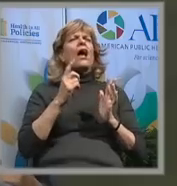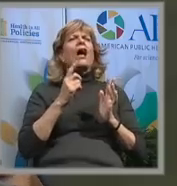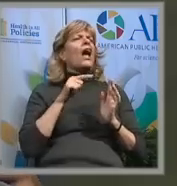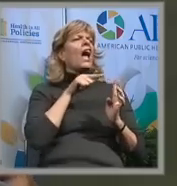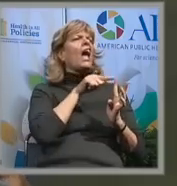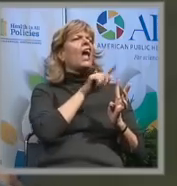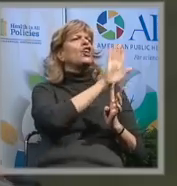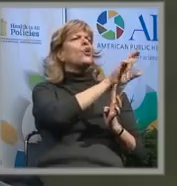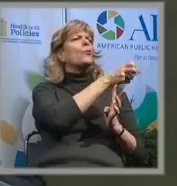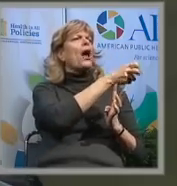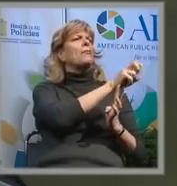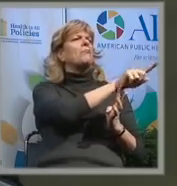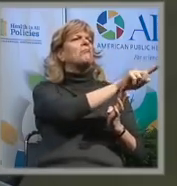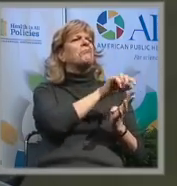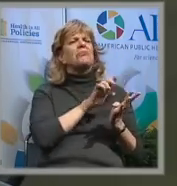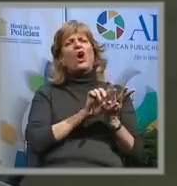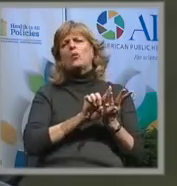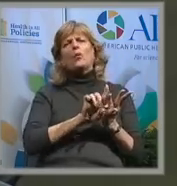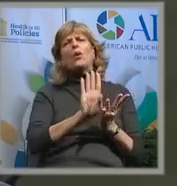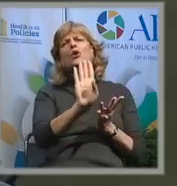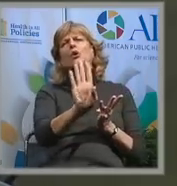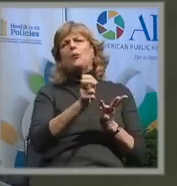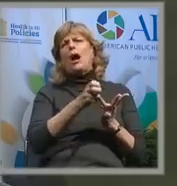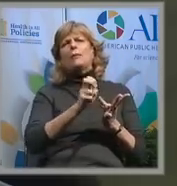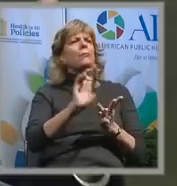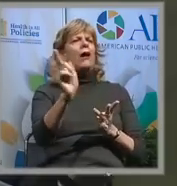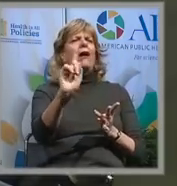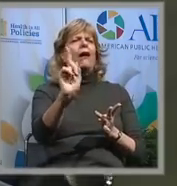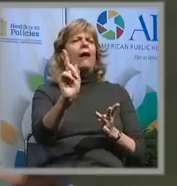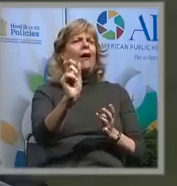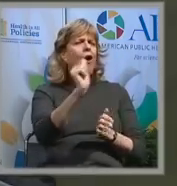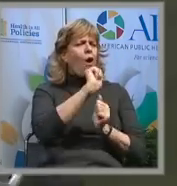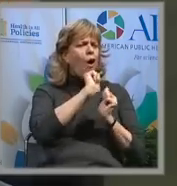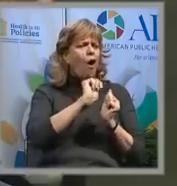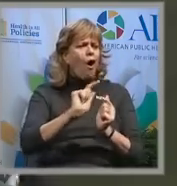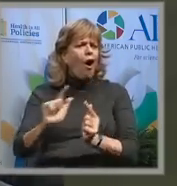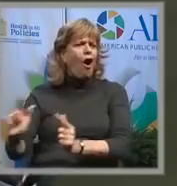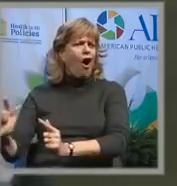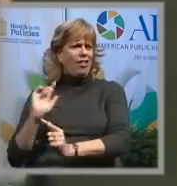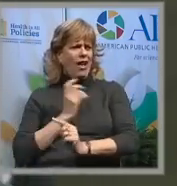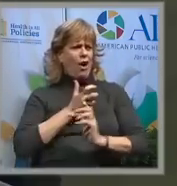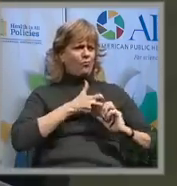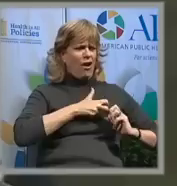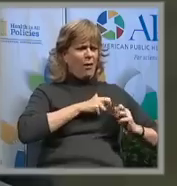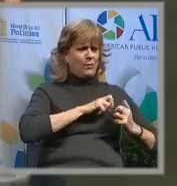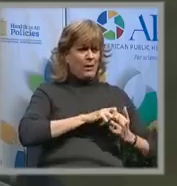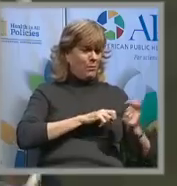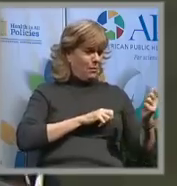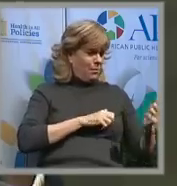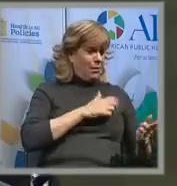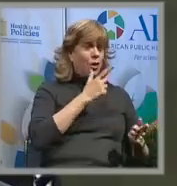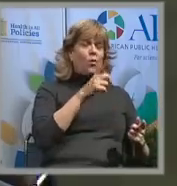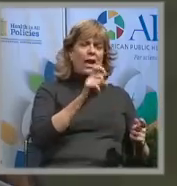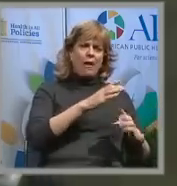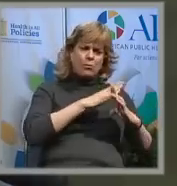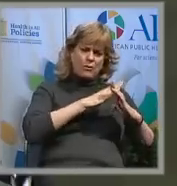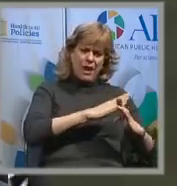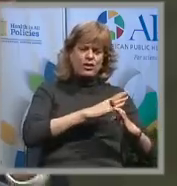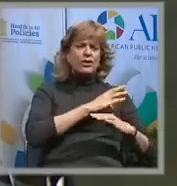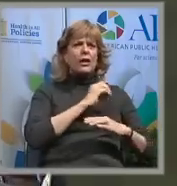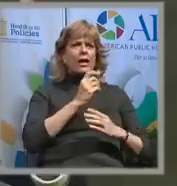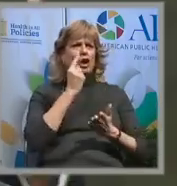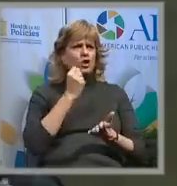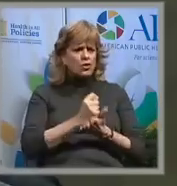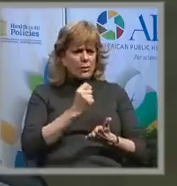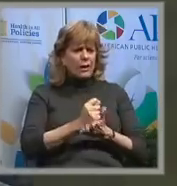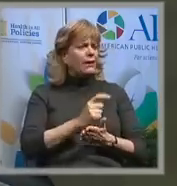somebody else's problem, that we start understanding our healthcare system and this relationship between prevention and treatment, that it's not